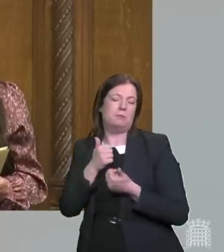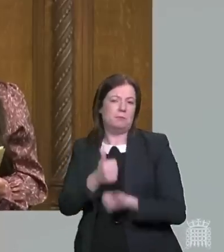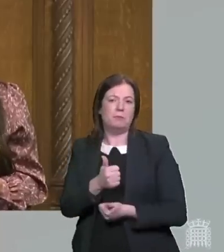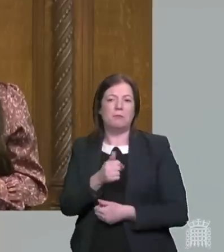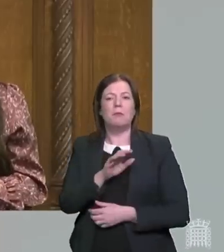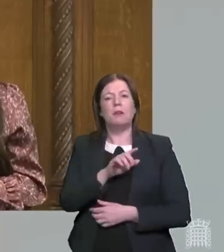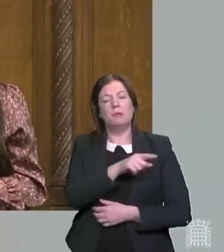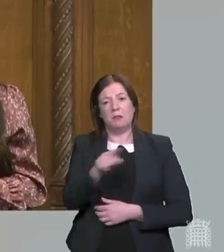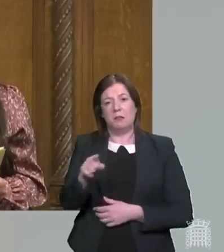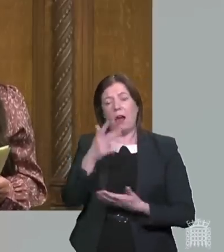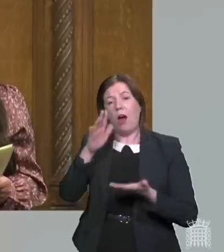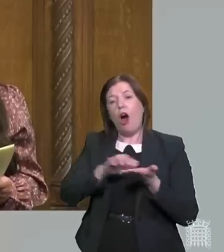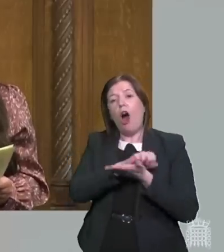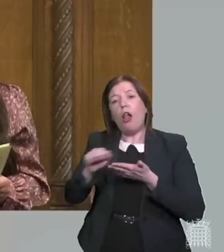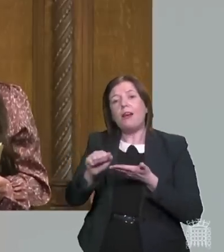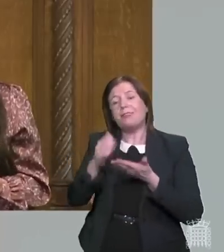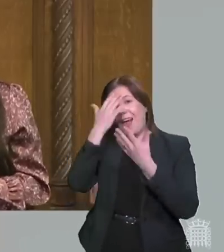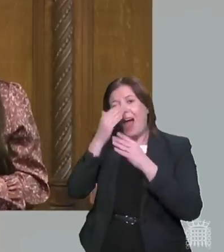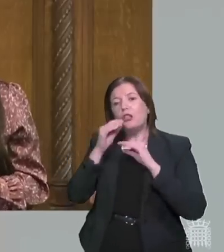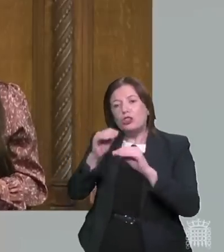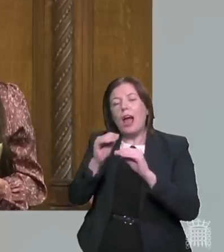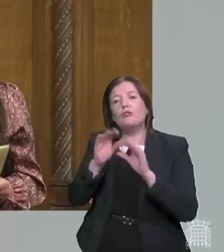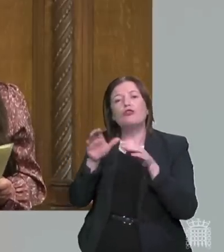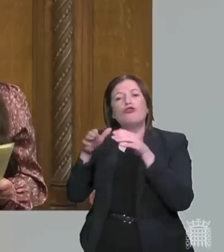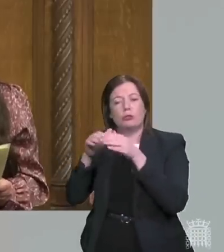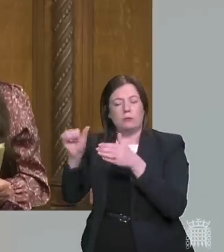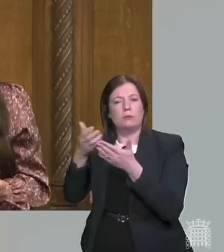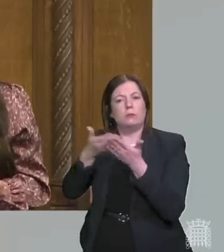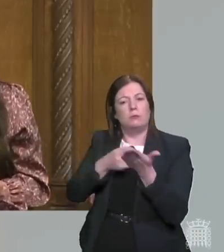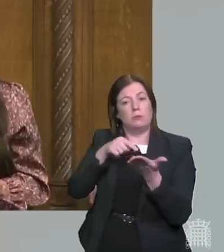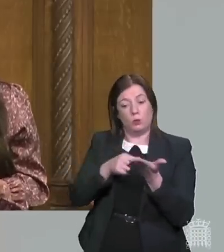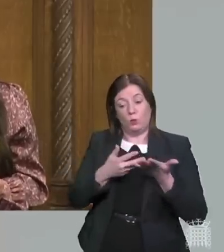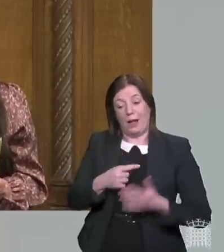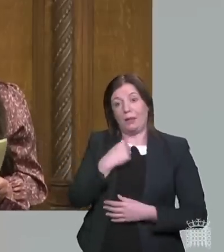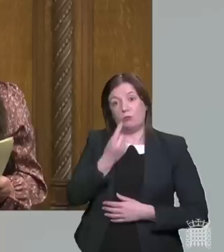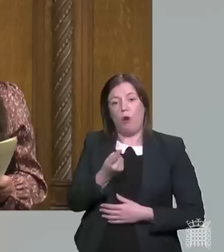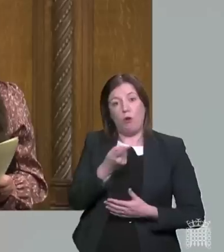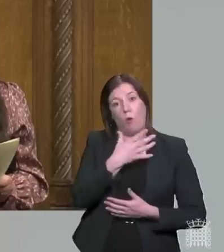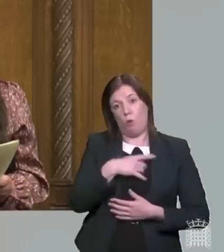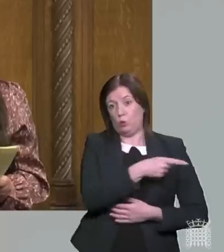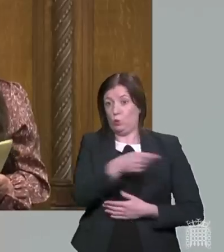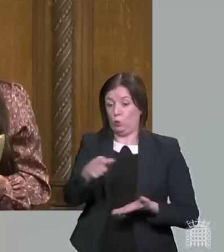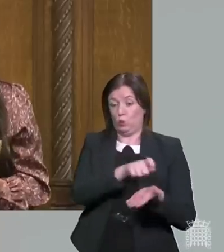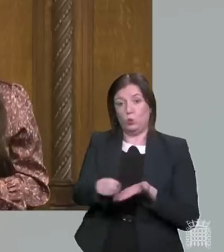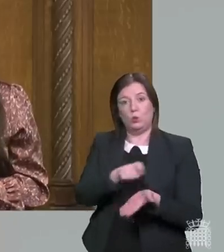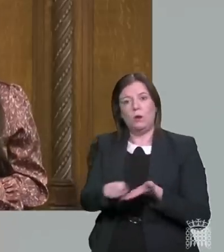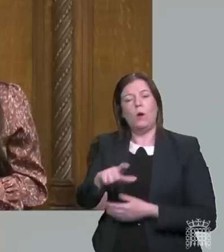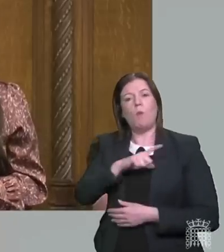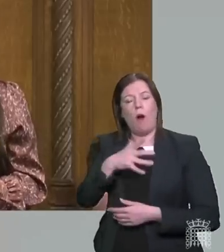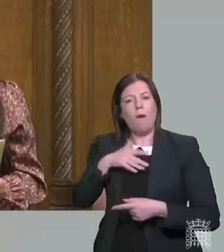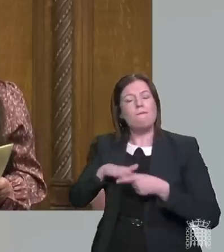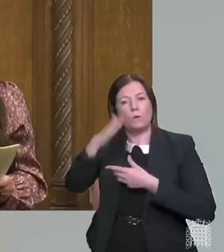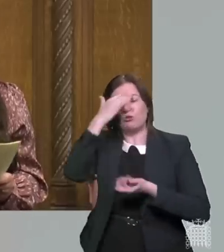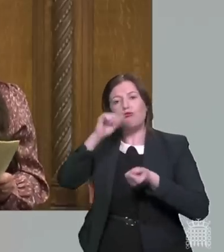sign the Holocaust Educational Trust Book of Commitment, which will be in Parliament today and tomorrow, pledging to remember the Holocaust, fight